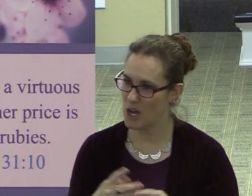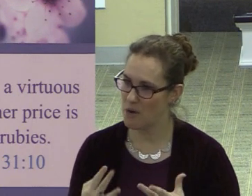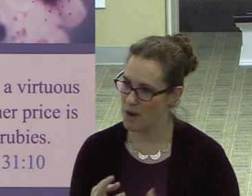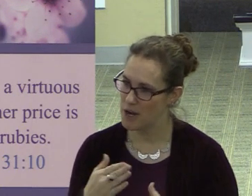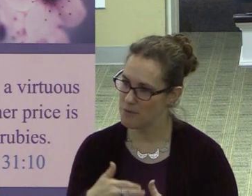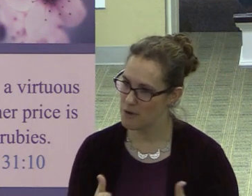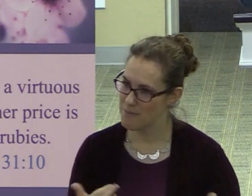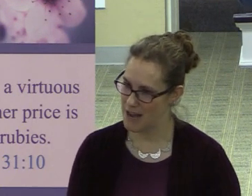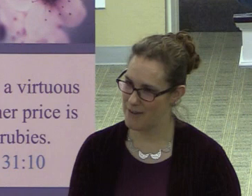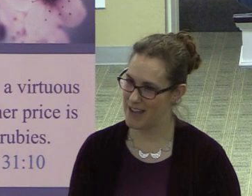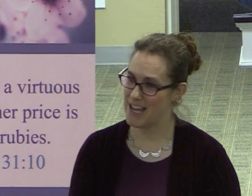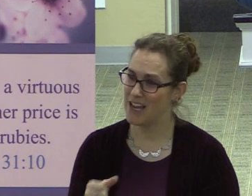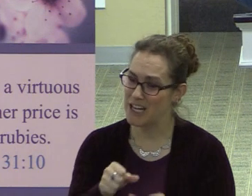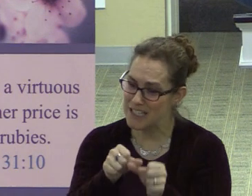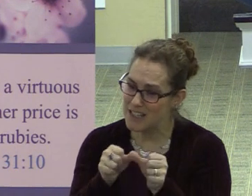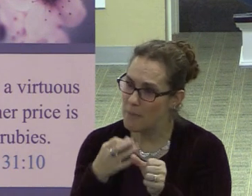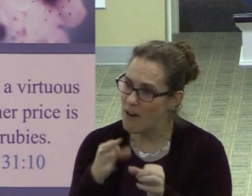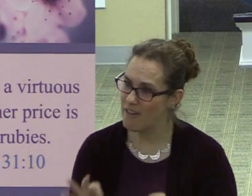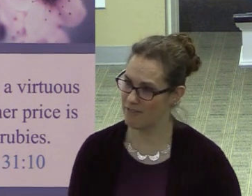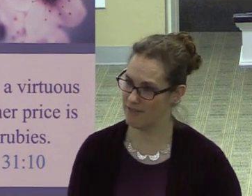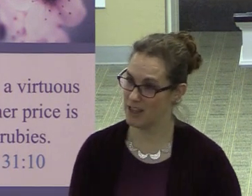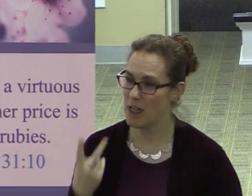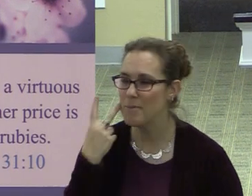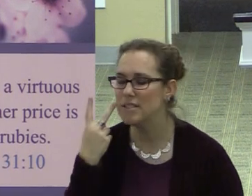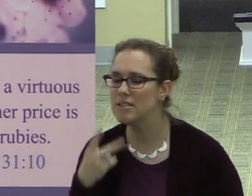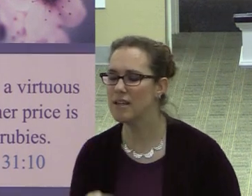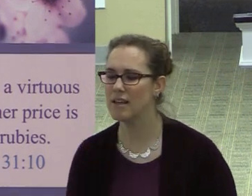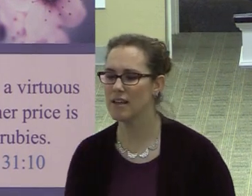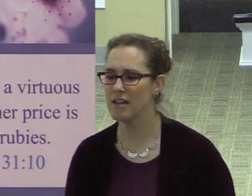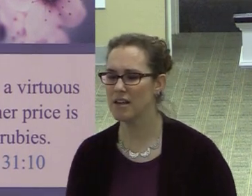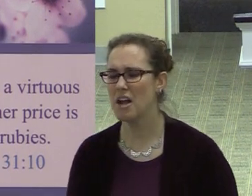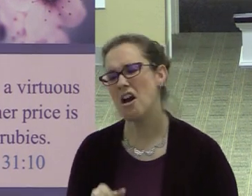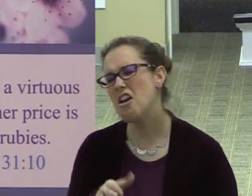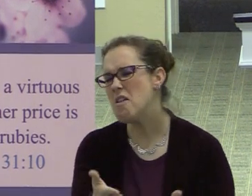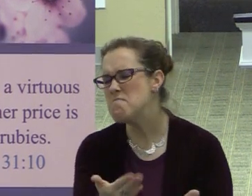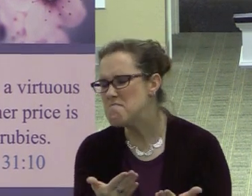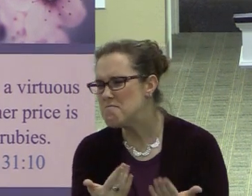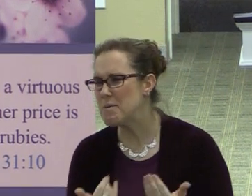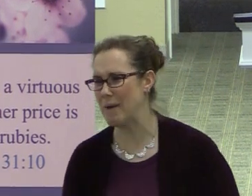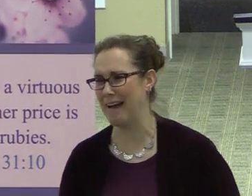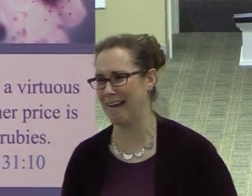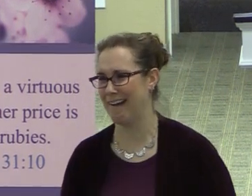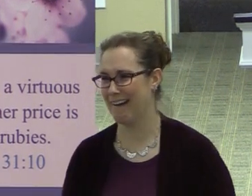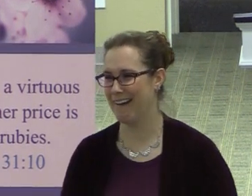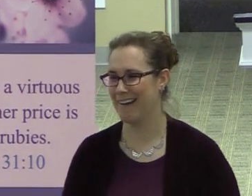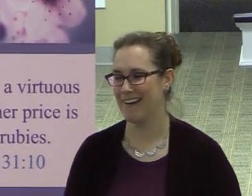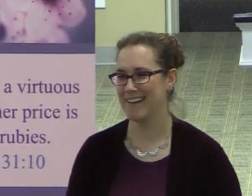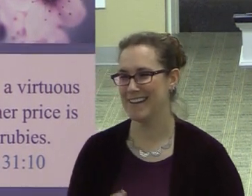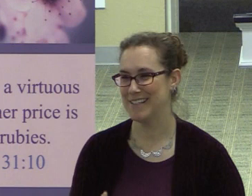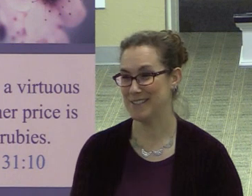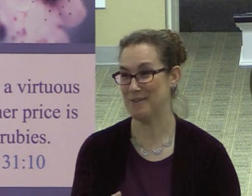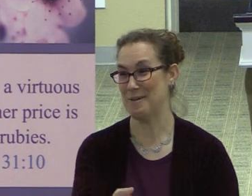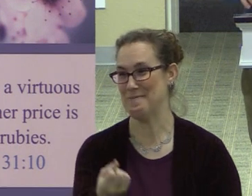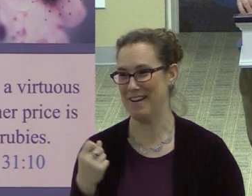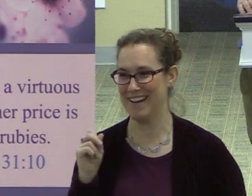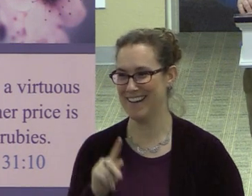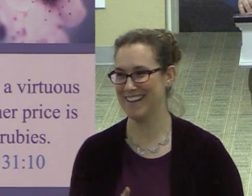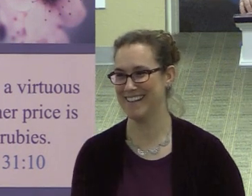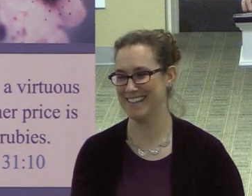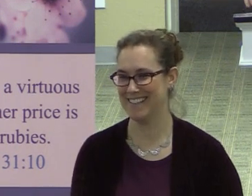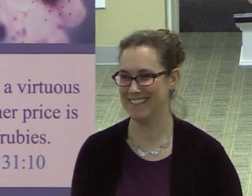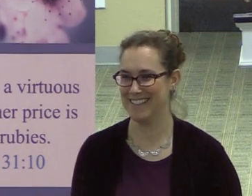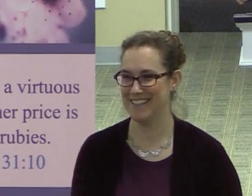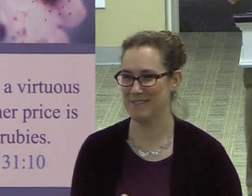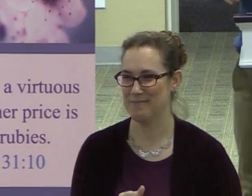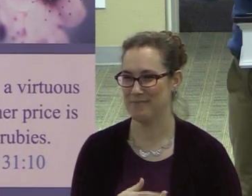it's been a couple hours. He cut his thumb off. And he goes, well, let me see it. He goes, oh, okay. Yeah, bring him on back. And so he went right back. And